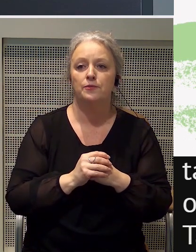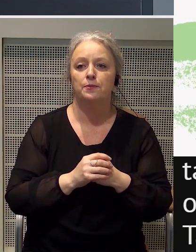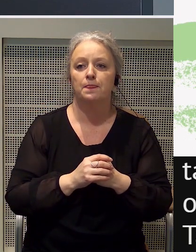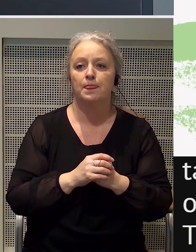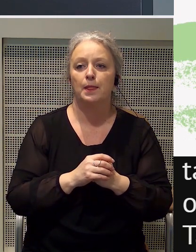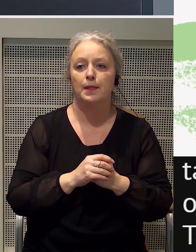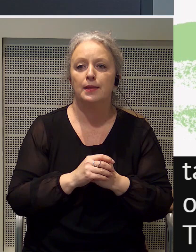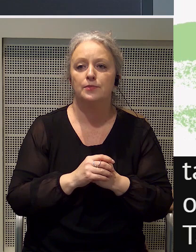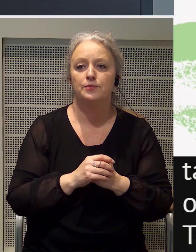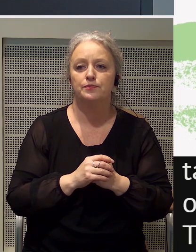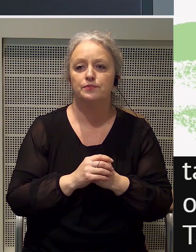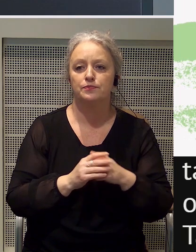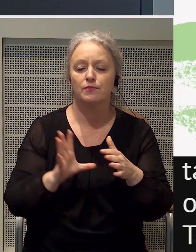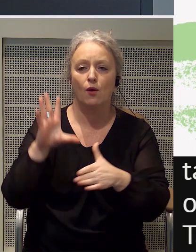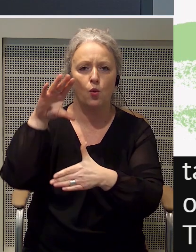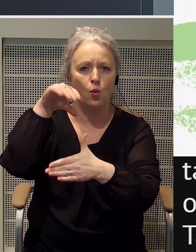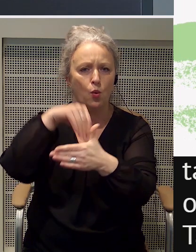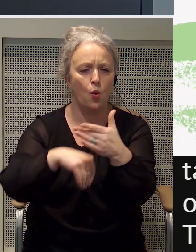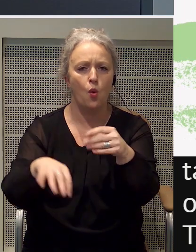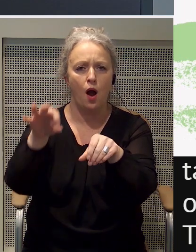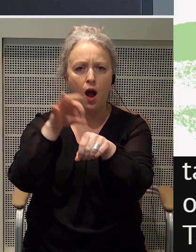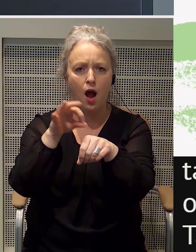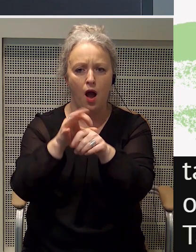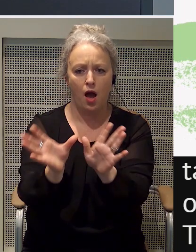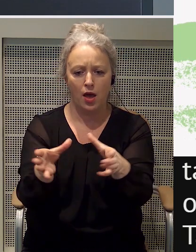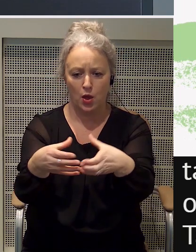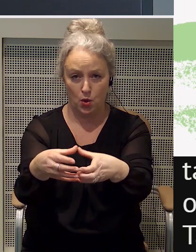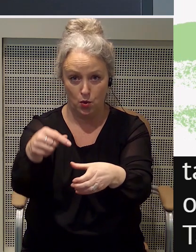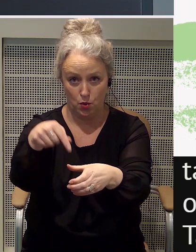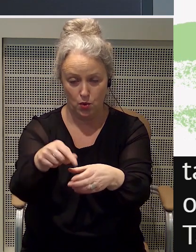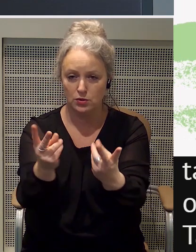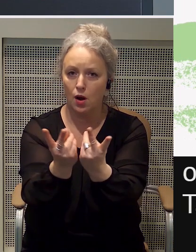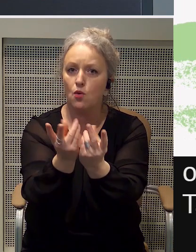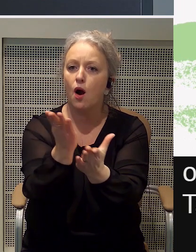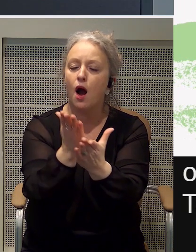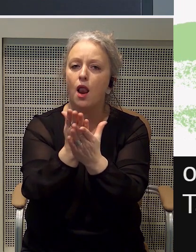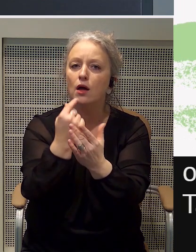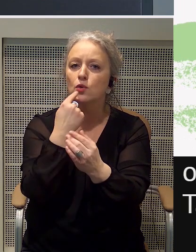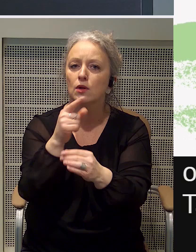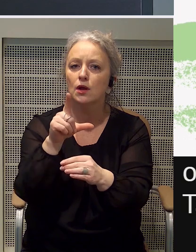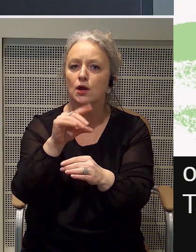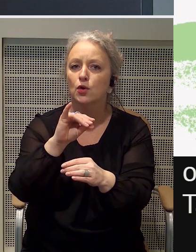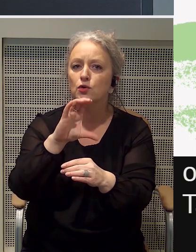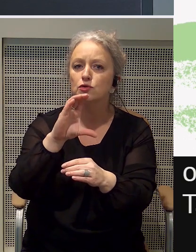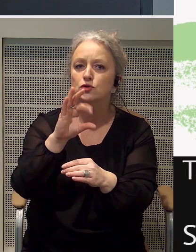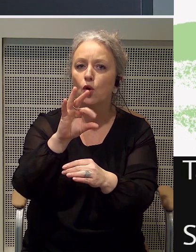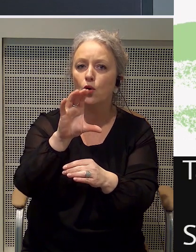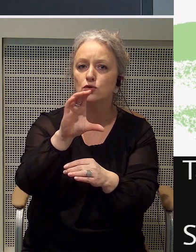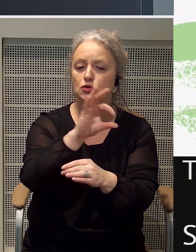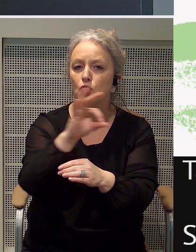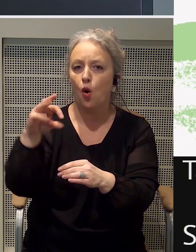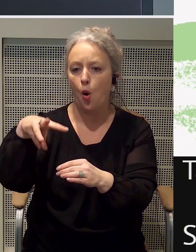mean when we have the polysaccharide syndrome and Maroteaux-Lamy